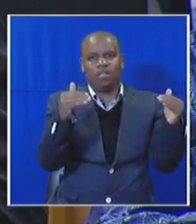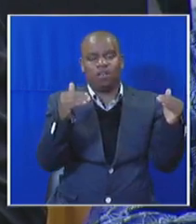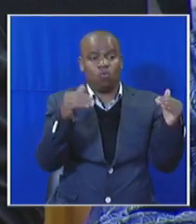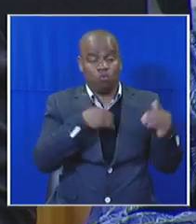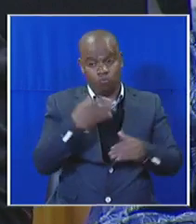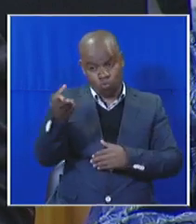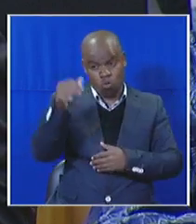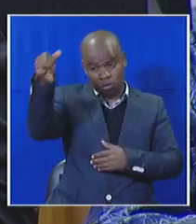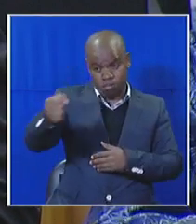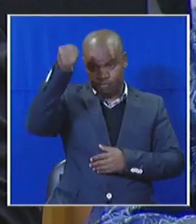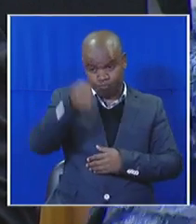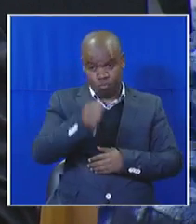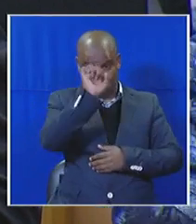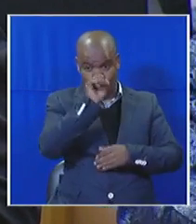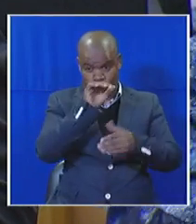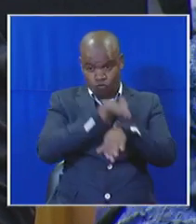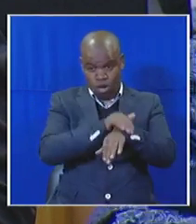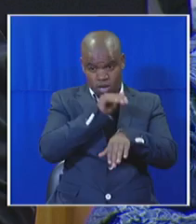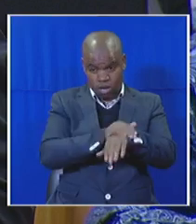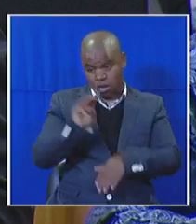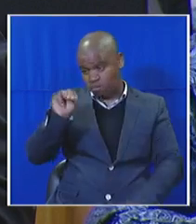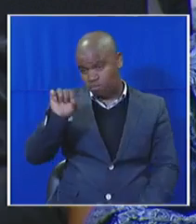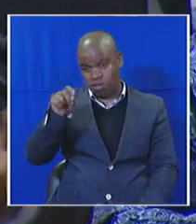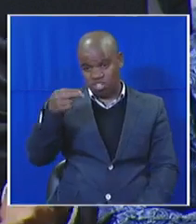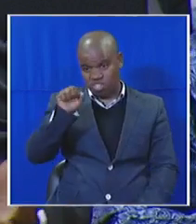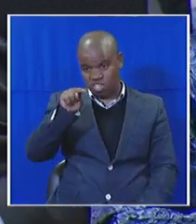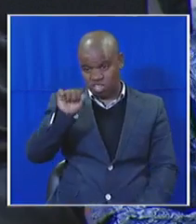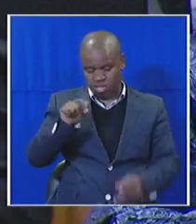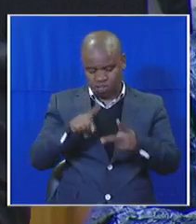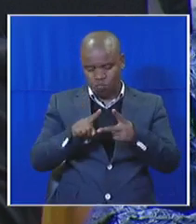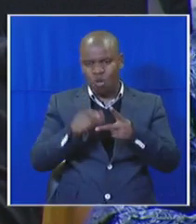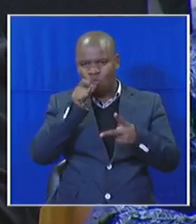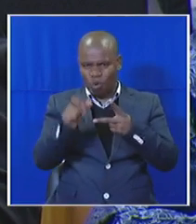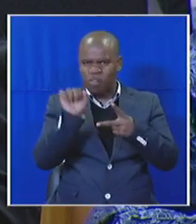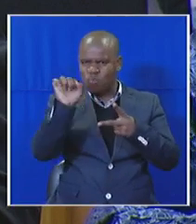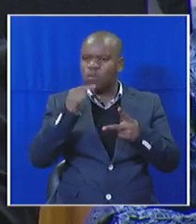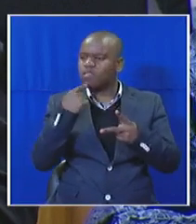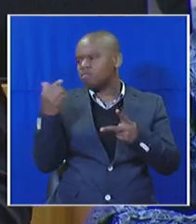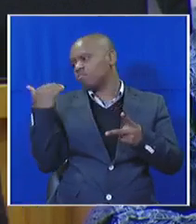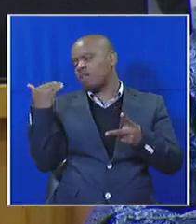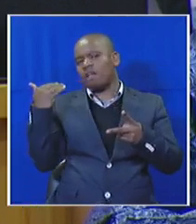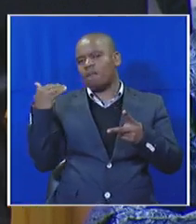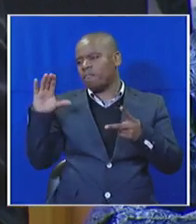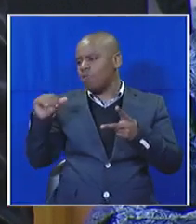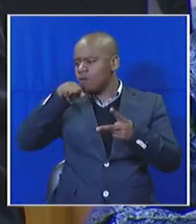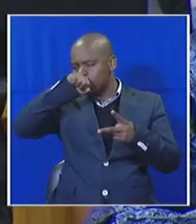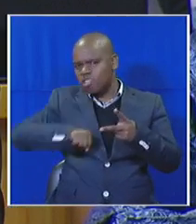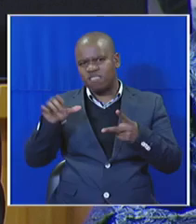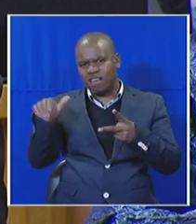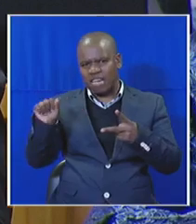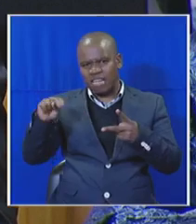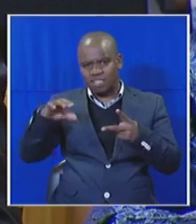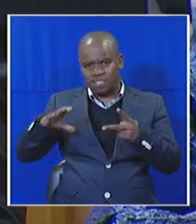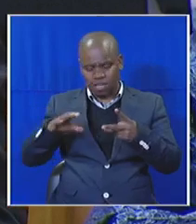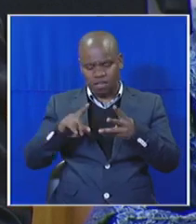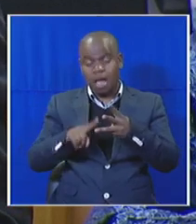the comments that you made not too long ago about the ANC, and then now, of course, this appointment of SATU members who are going to be